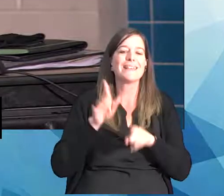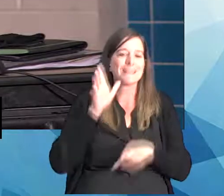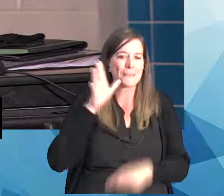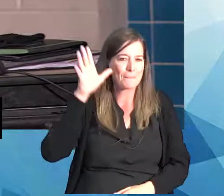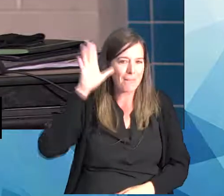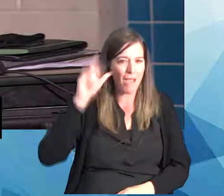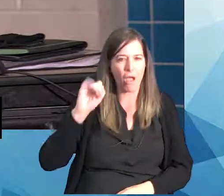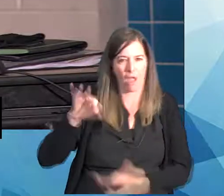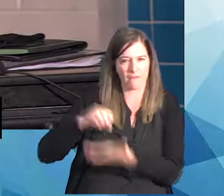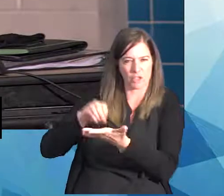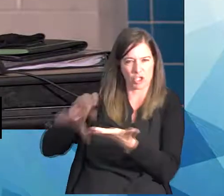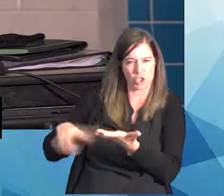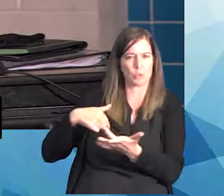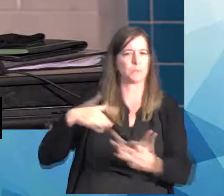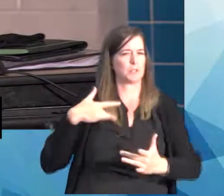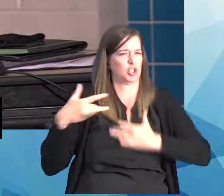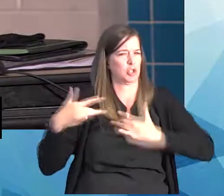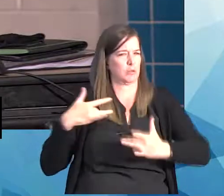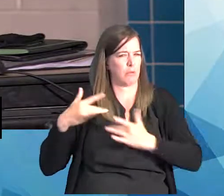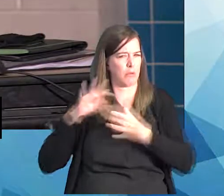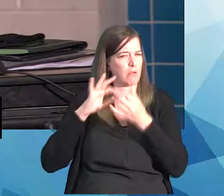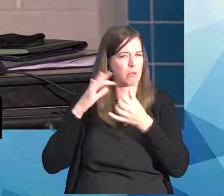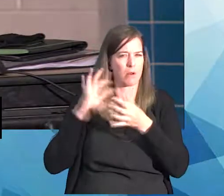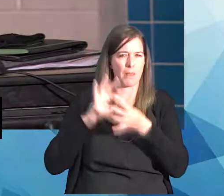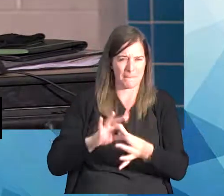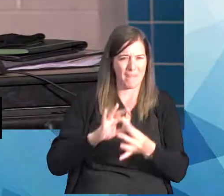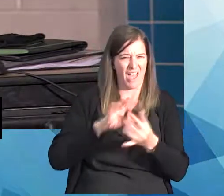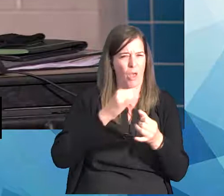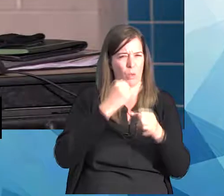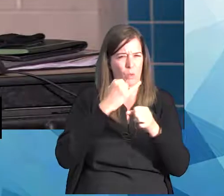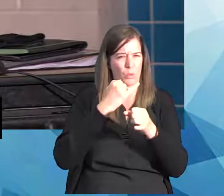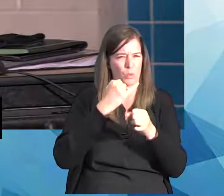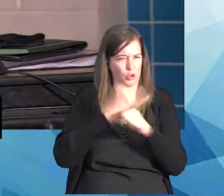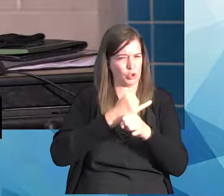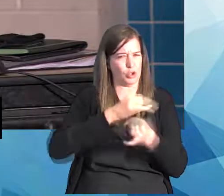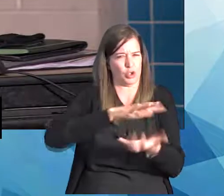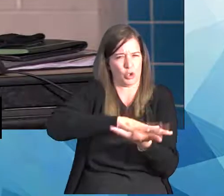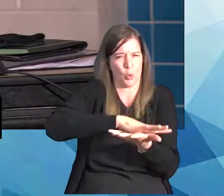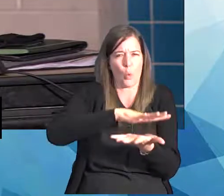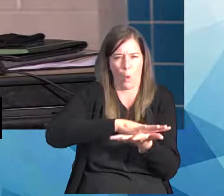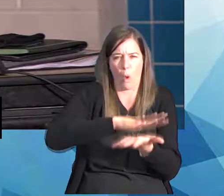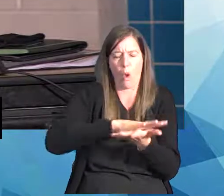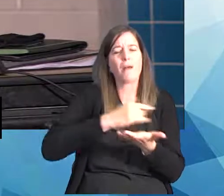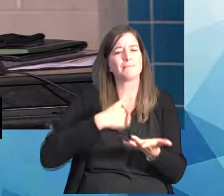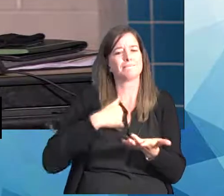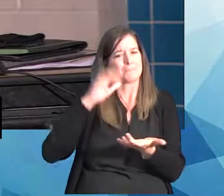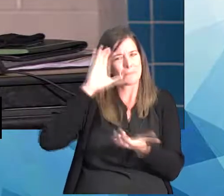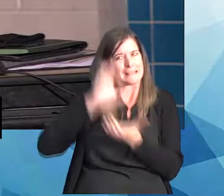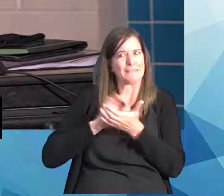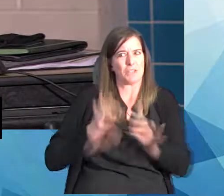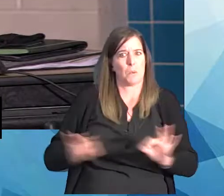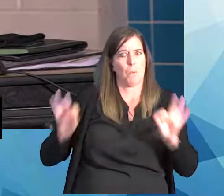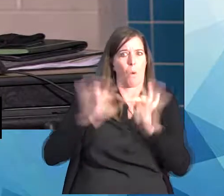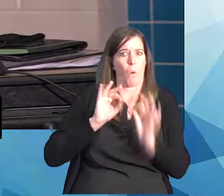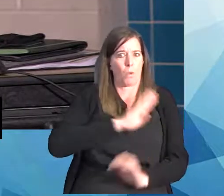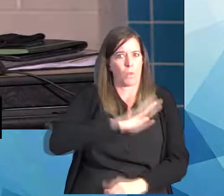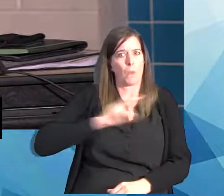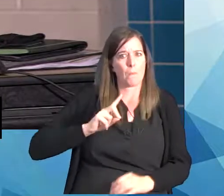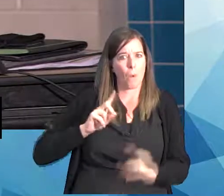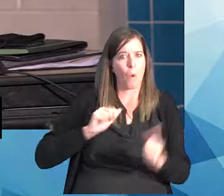about the state of affairs at our schools and believe it is crucial that the board addresses these concerns.